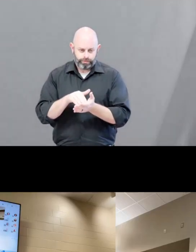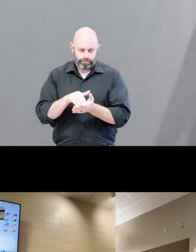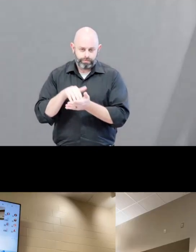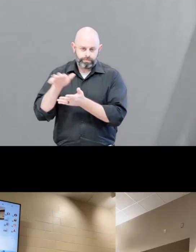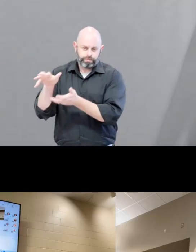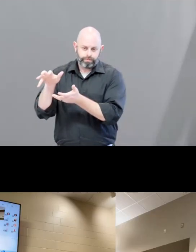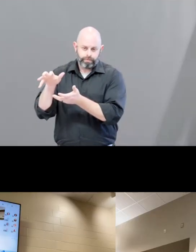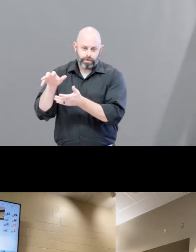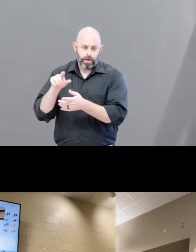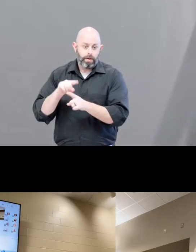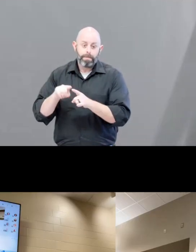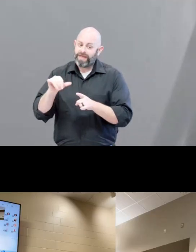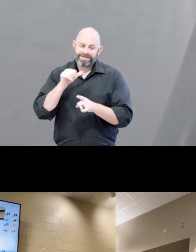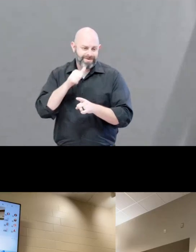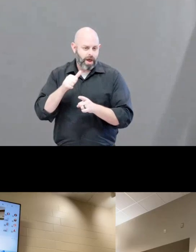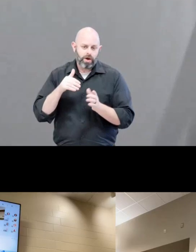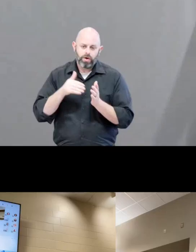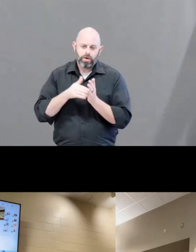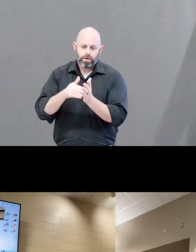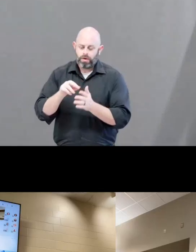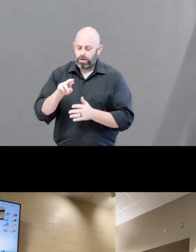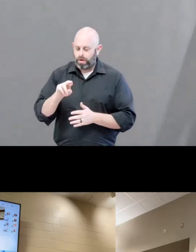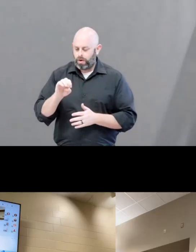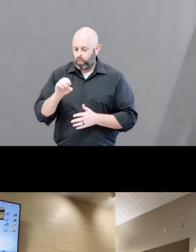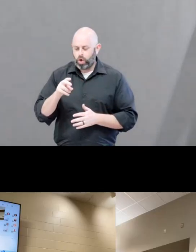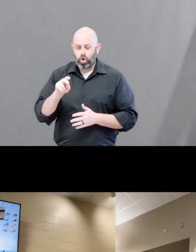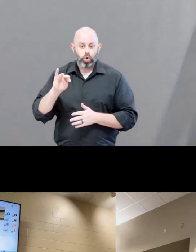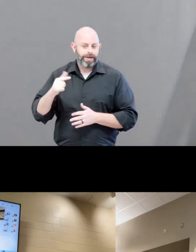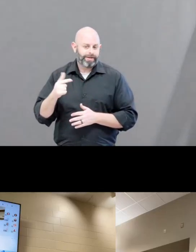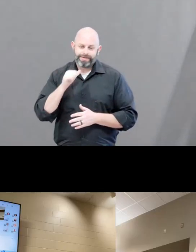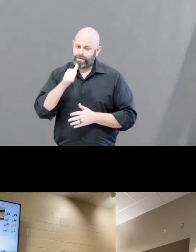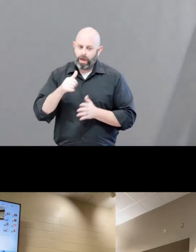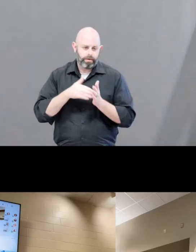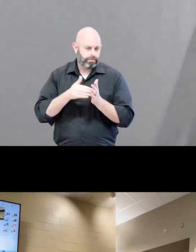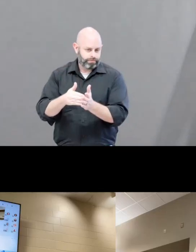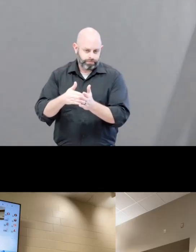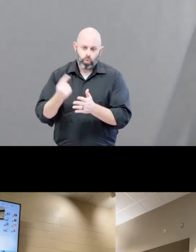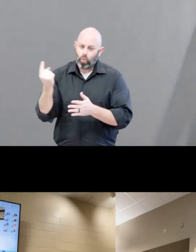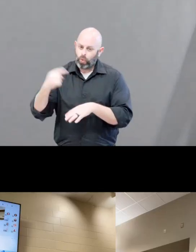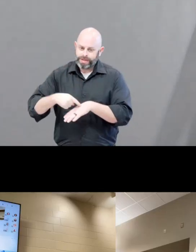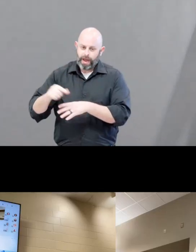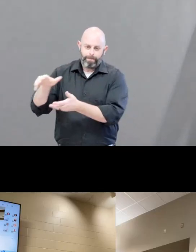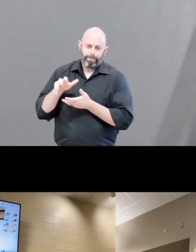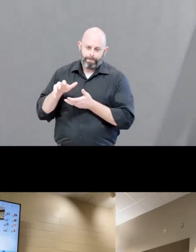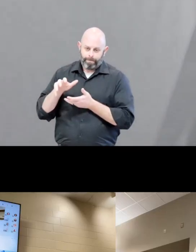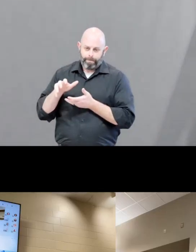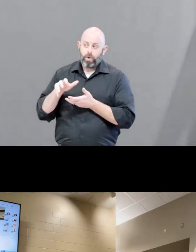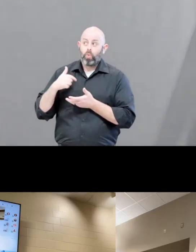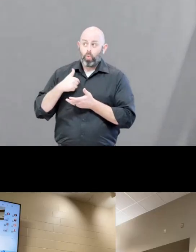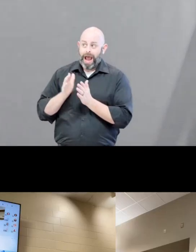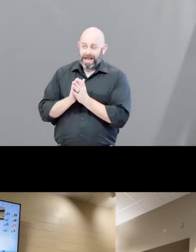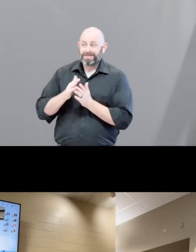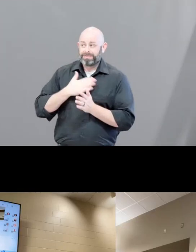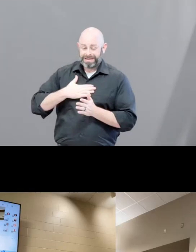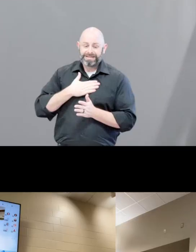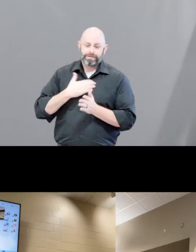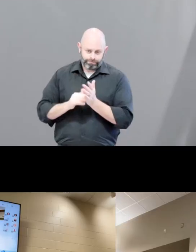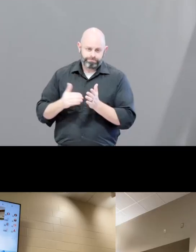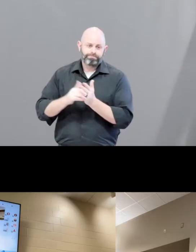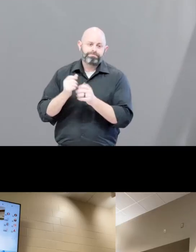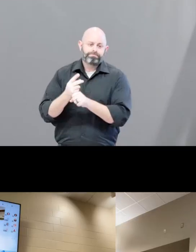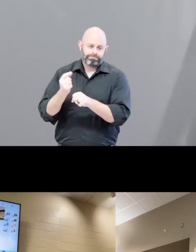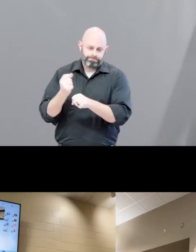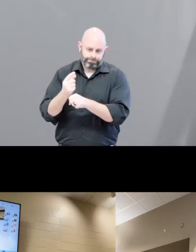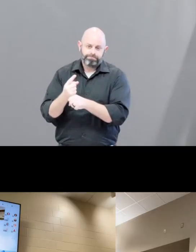but that is not recurring. So it's a one-time shot. And so we're asking for that to be recurring so that we